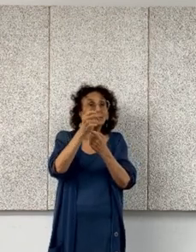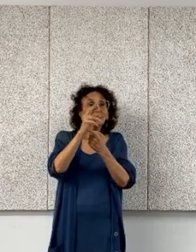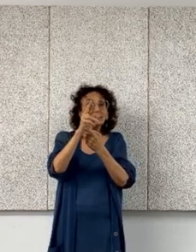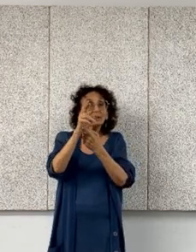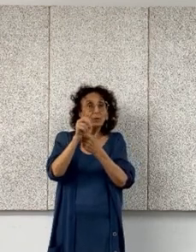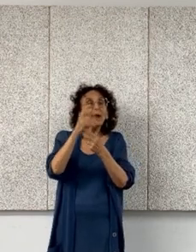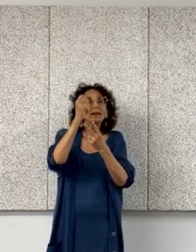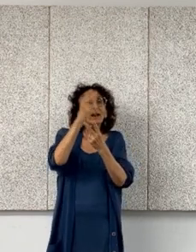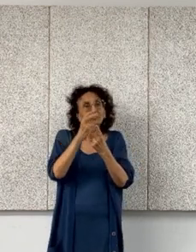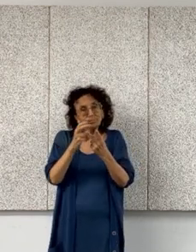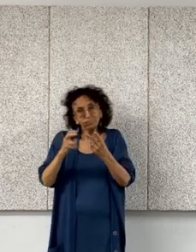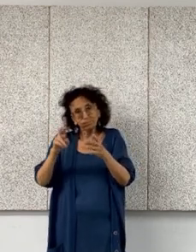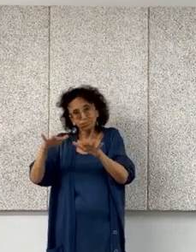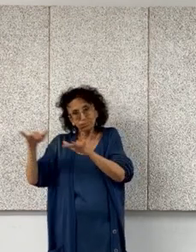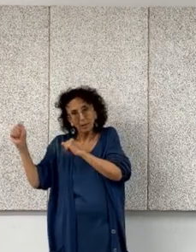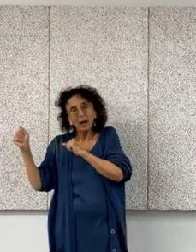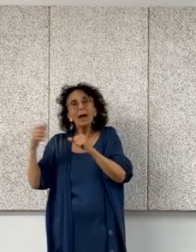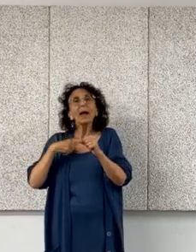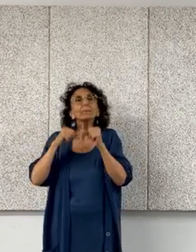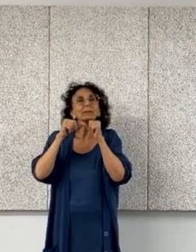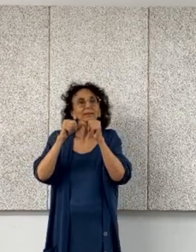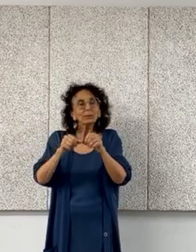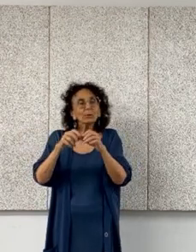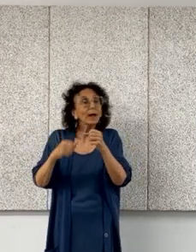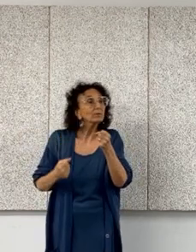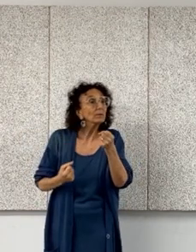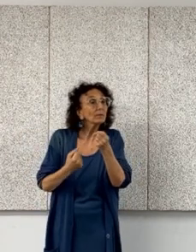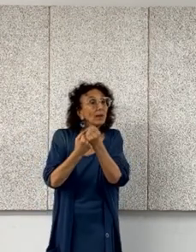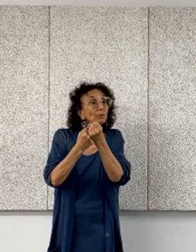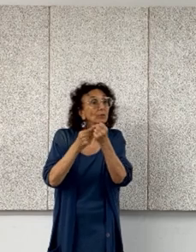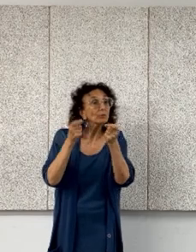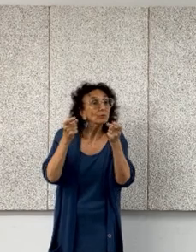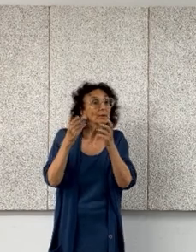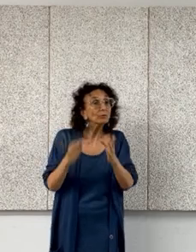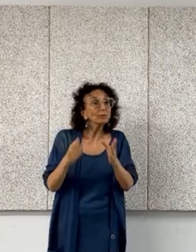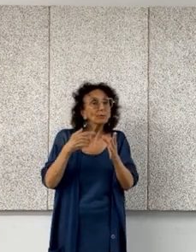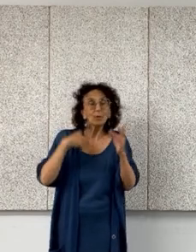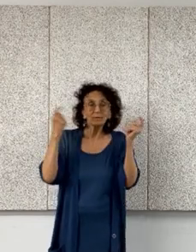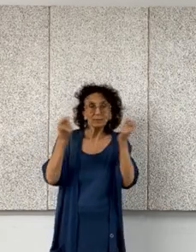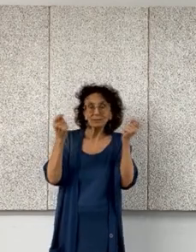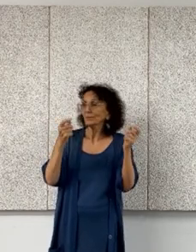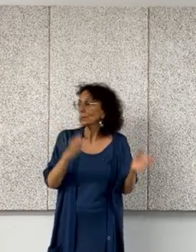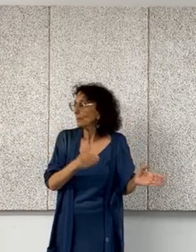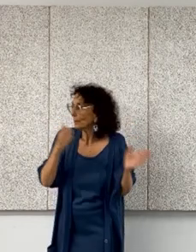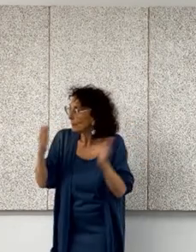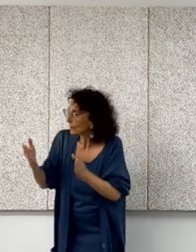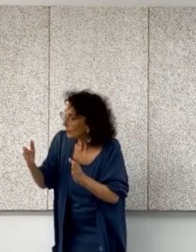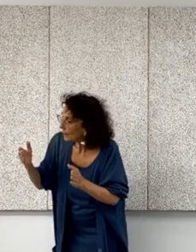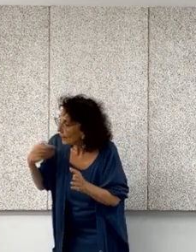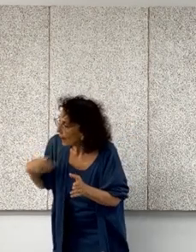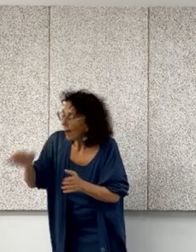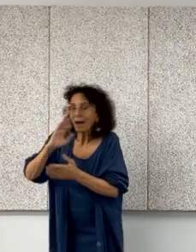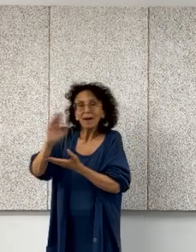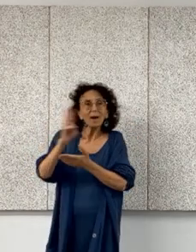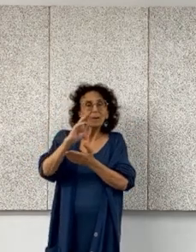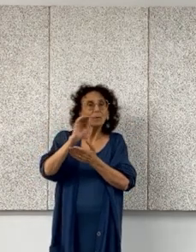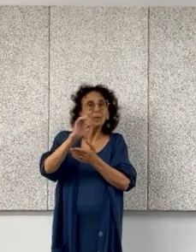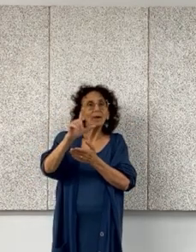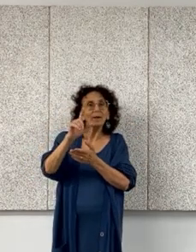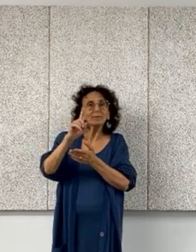continuing as a co-founding director of the Prototype Festival. Amazing. Hi, everybody. I'm Will Davis, he,